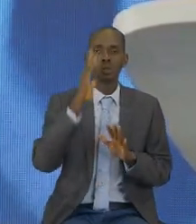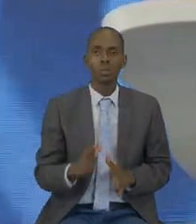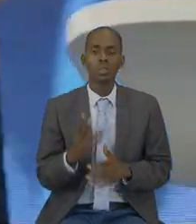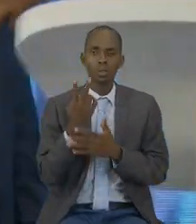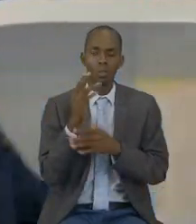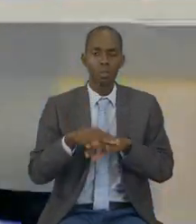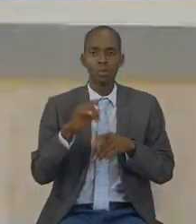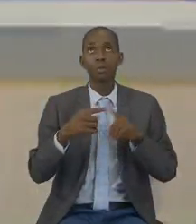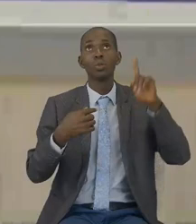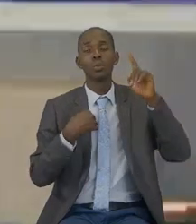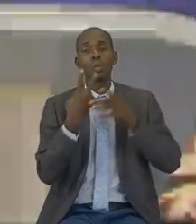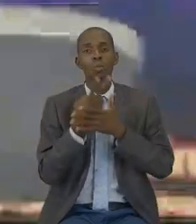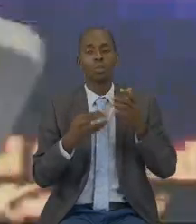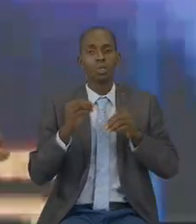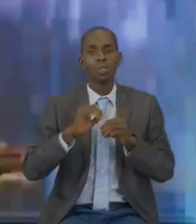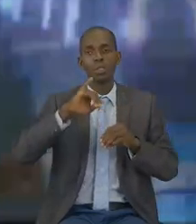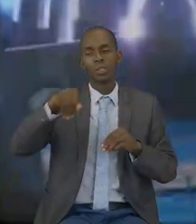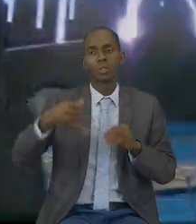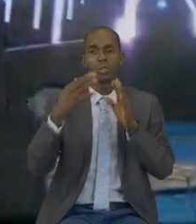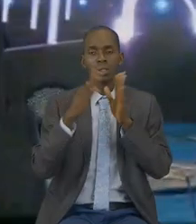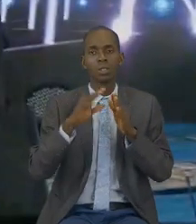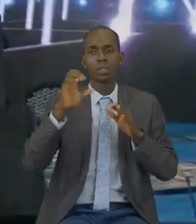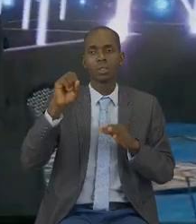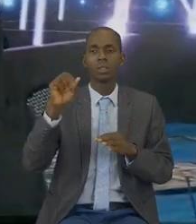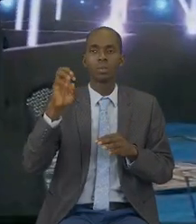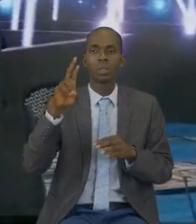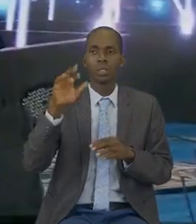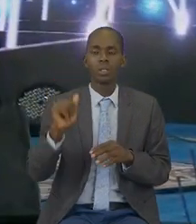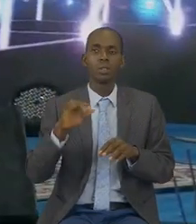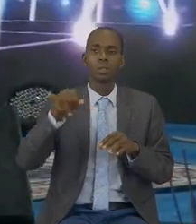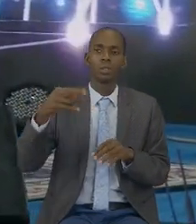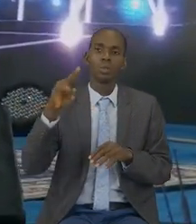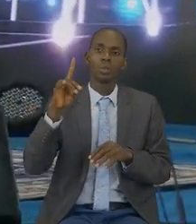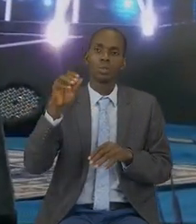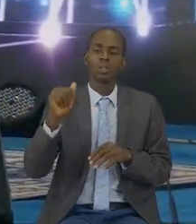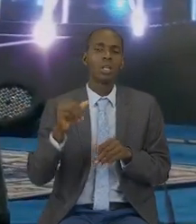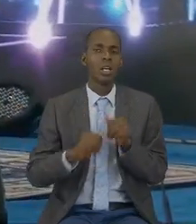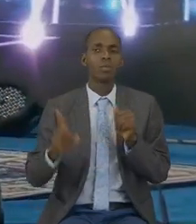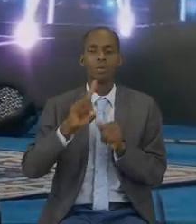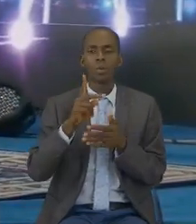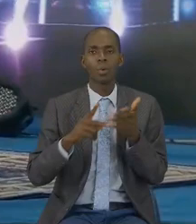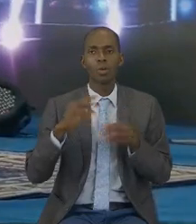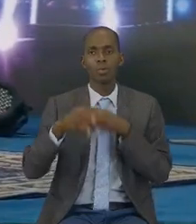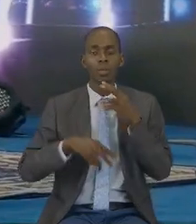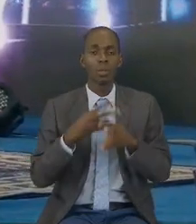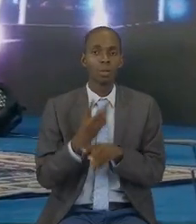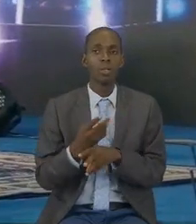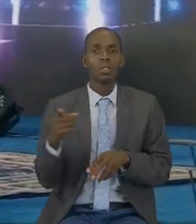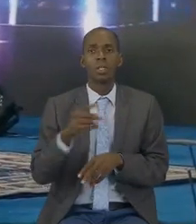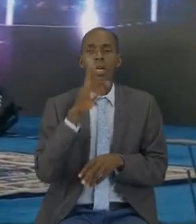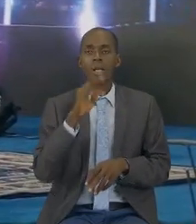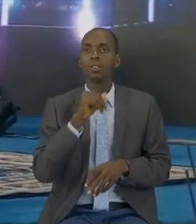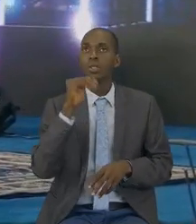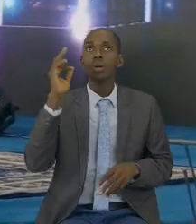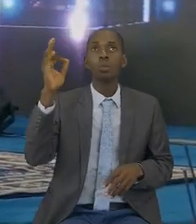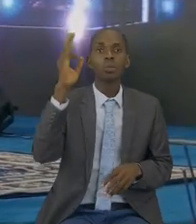in Jerusalem and Judea and Samaria and to the uttermost part of the earth. They are not witnesses.